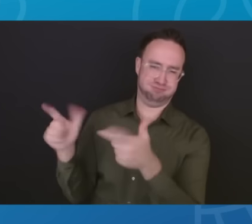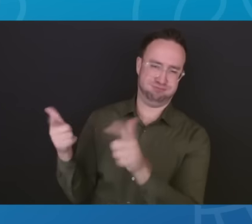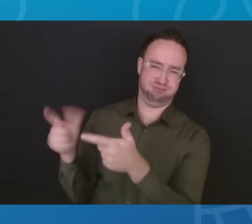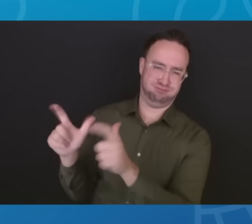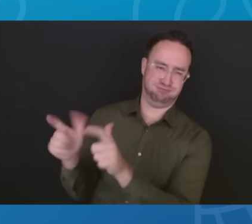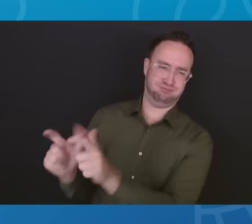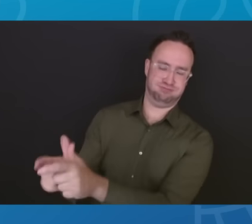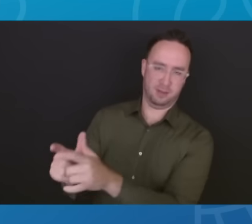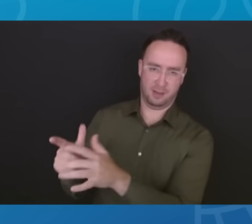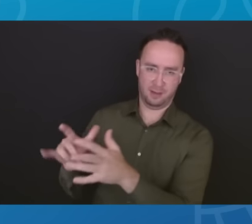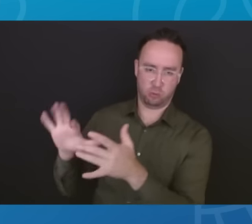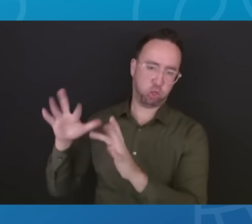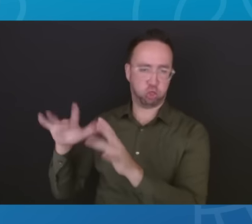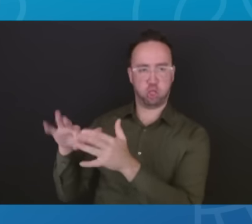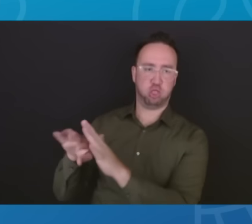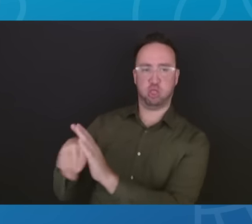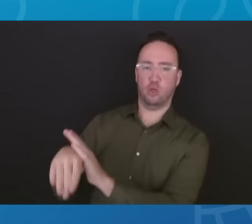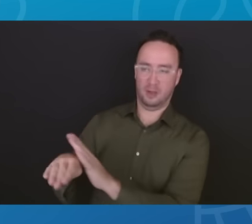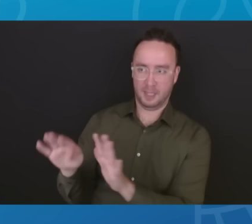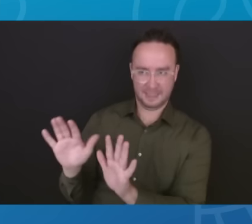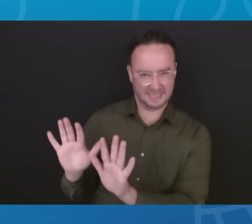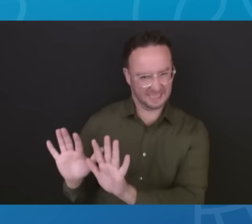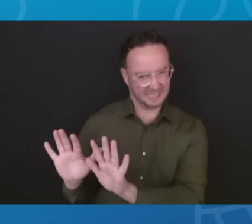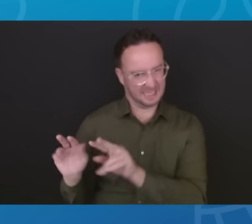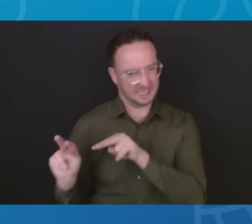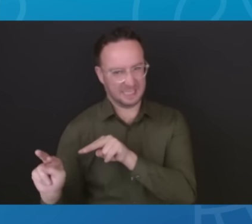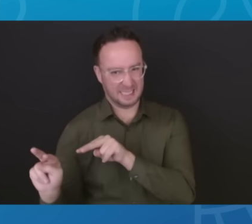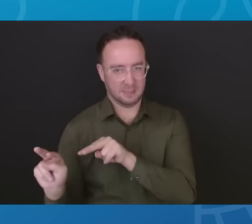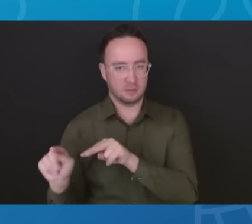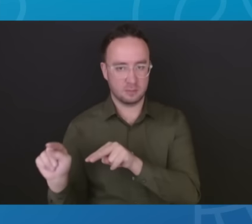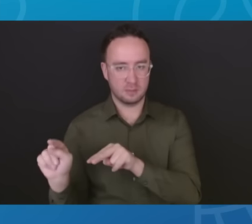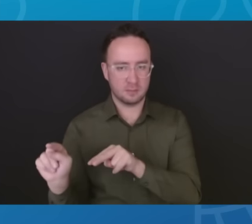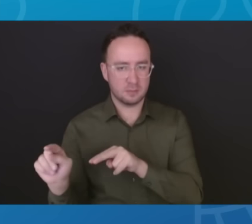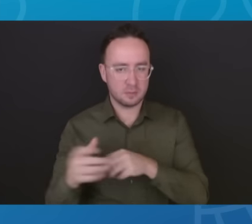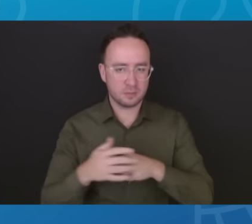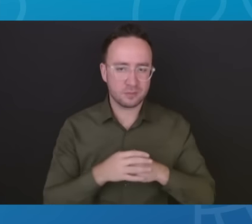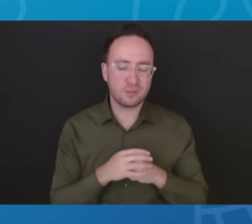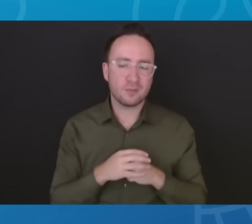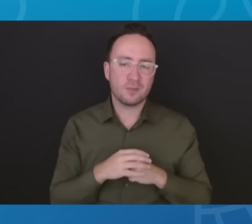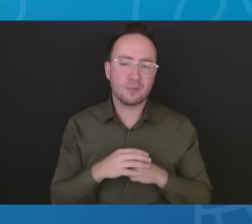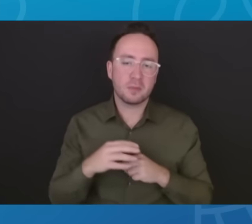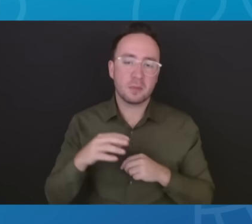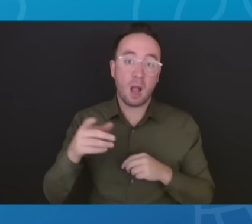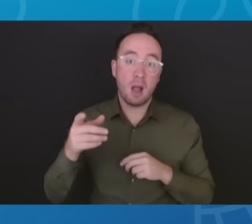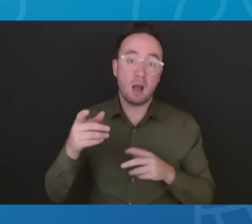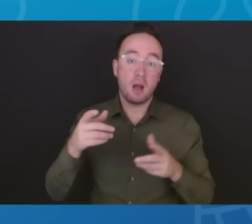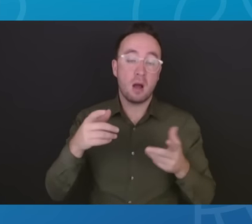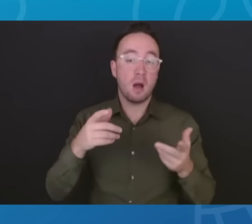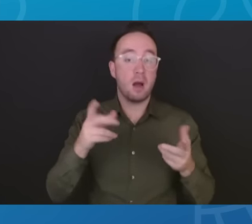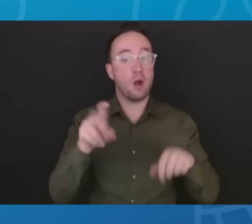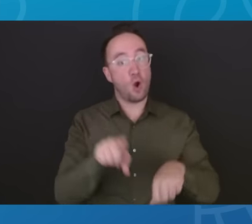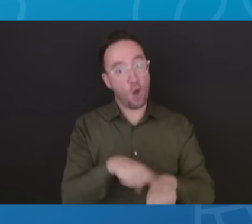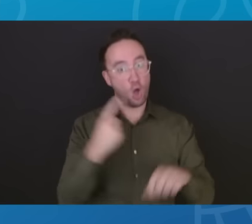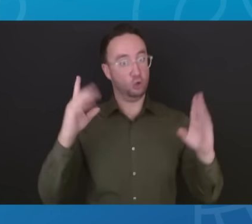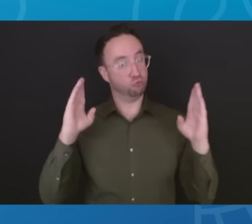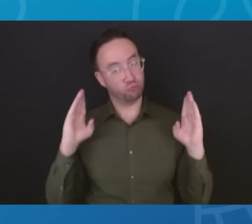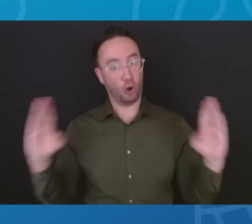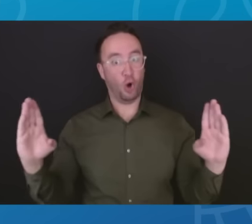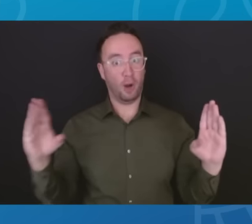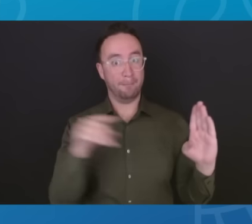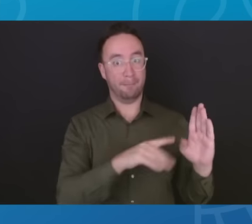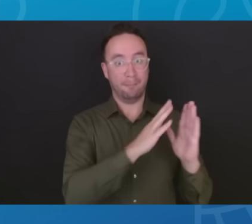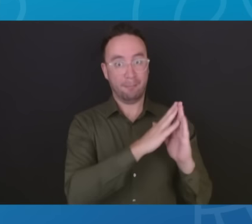But to the longer term question, is Israel any more secure? I think that's a very difficult question to answer. And it goes to the point you have heard the